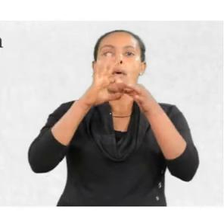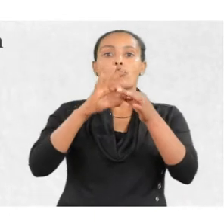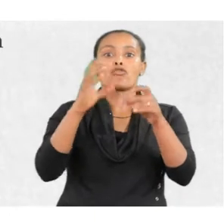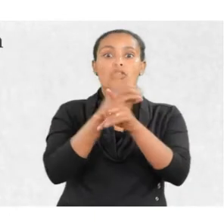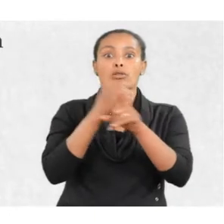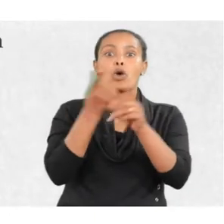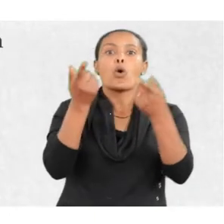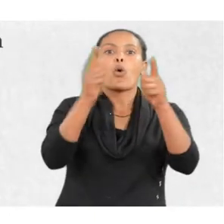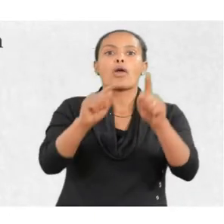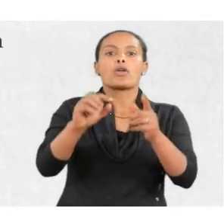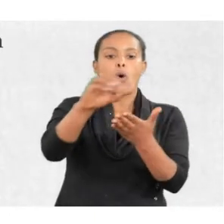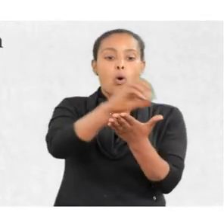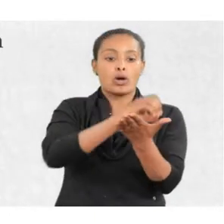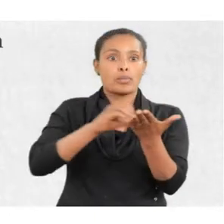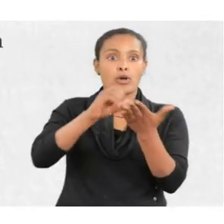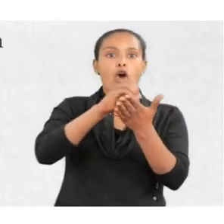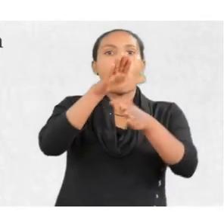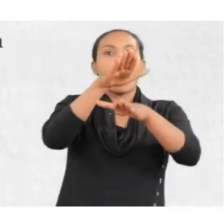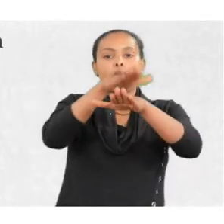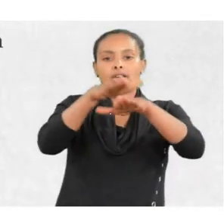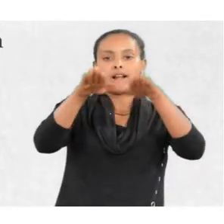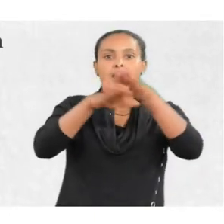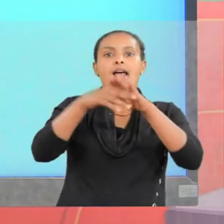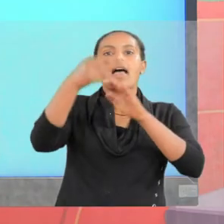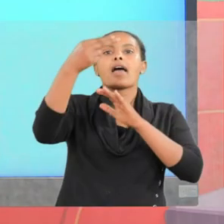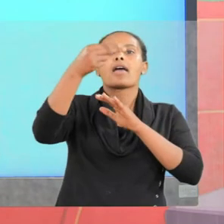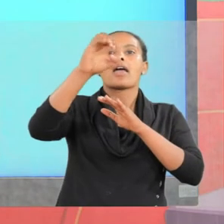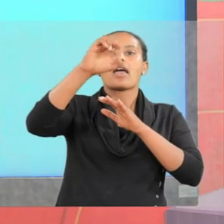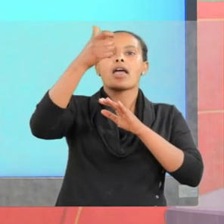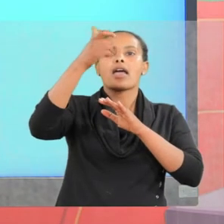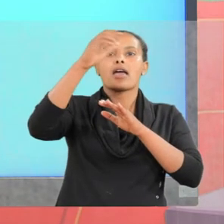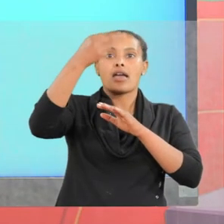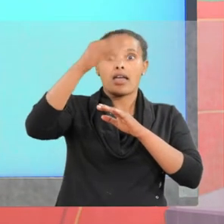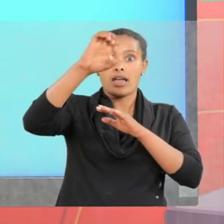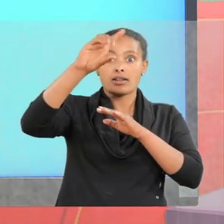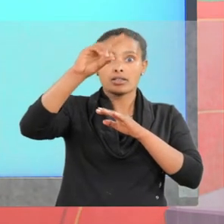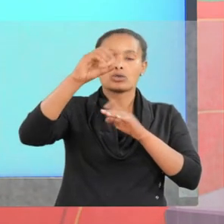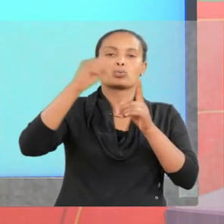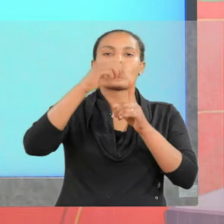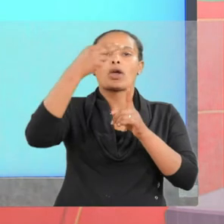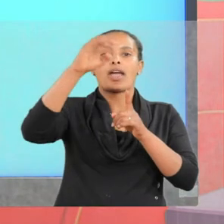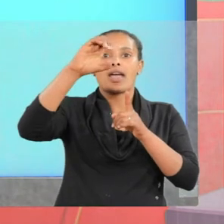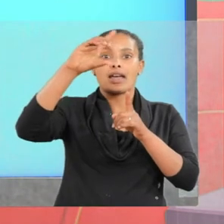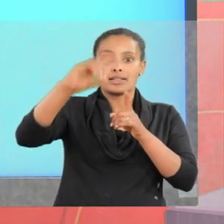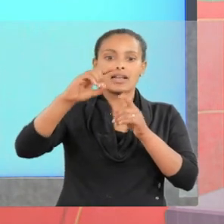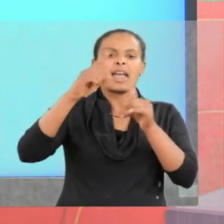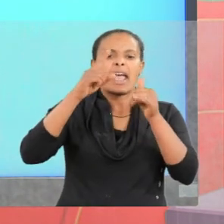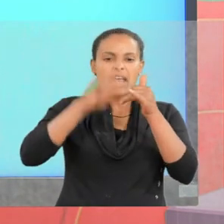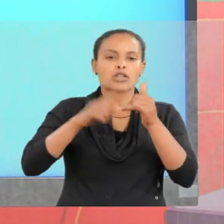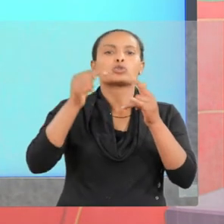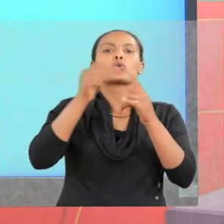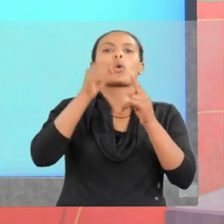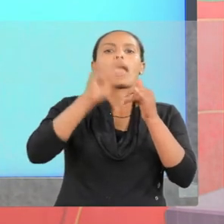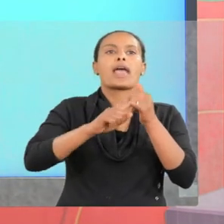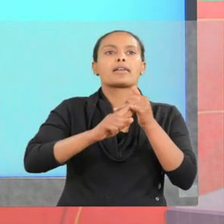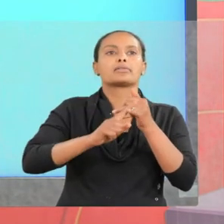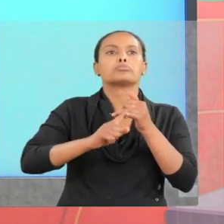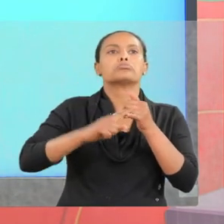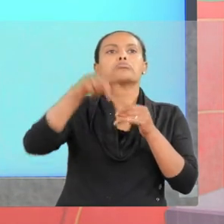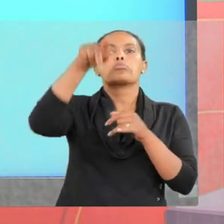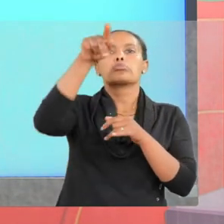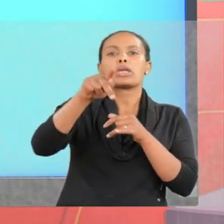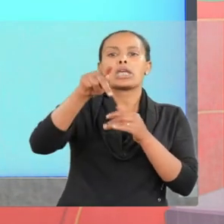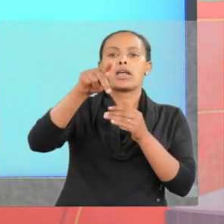when orbitals overlap head-to-head, end-to-end. You see, as we said, overlapping of